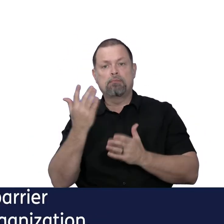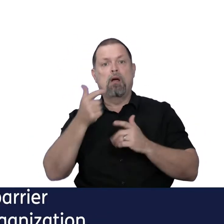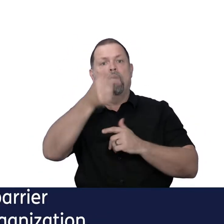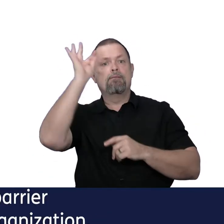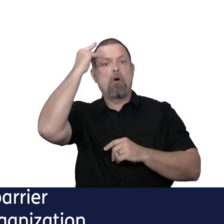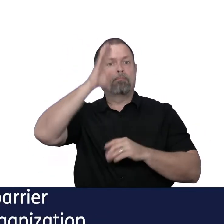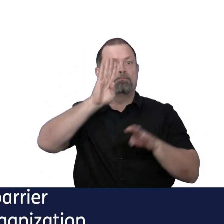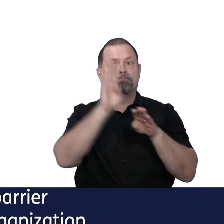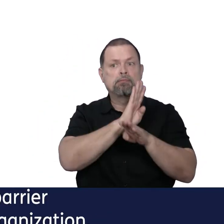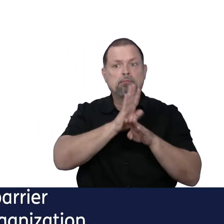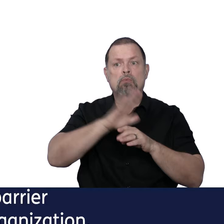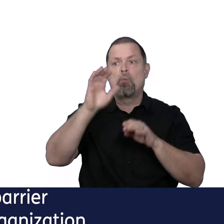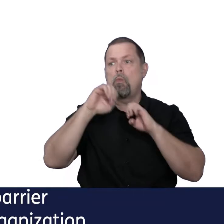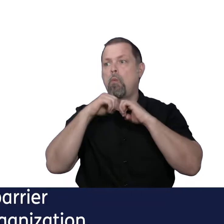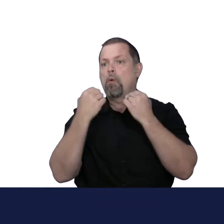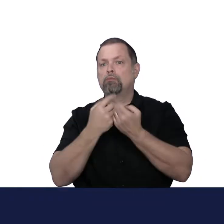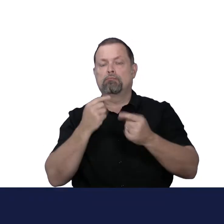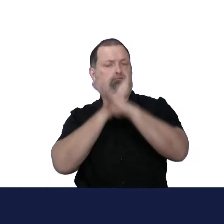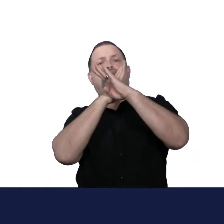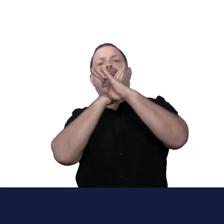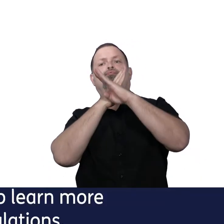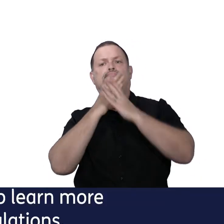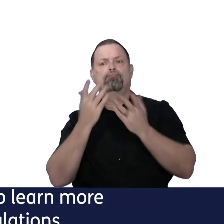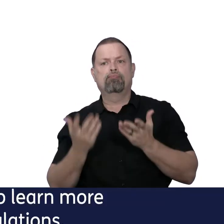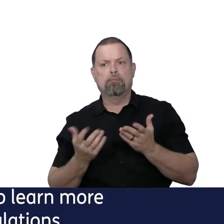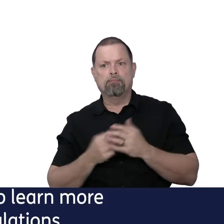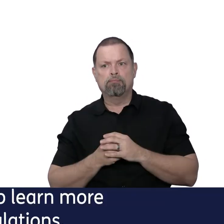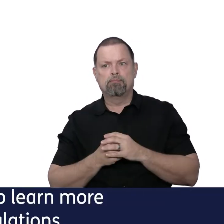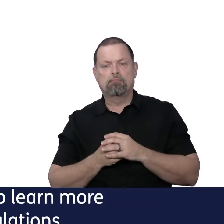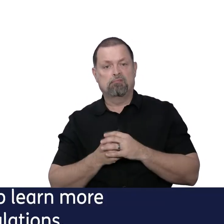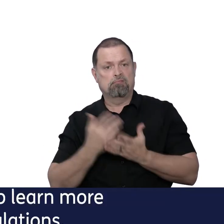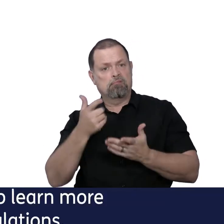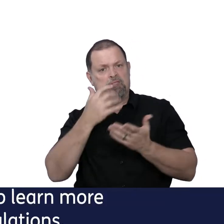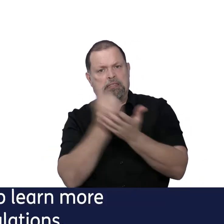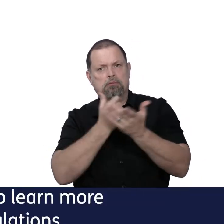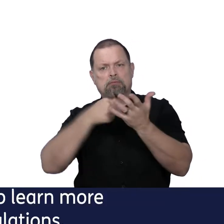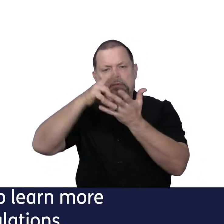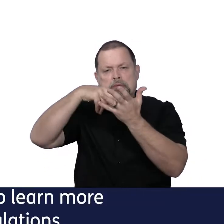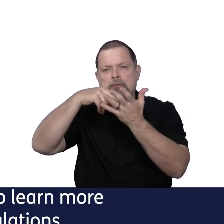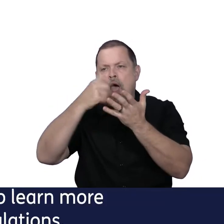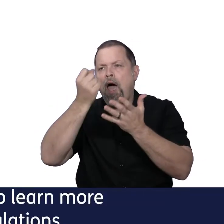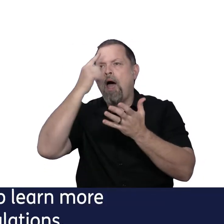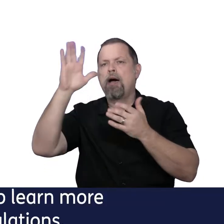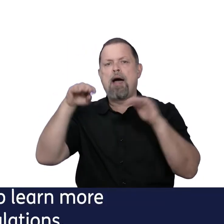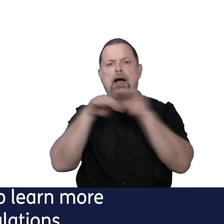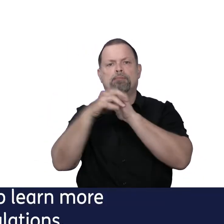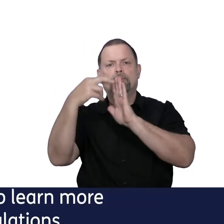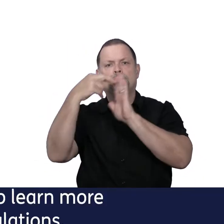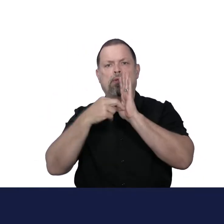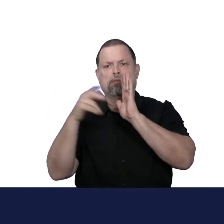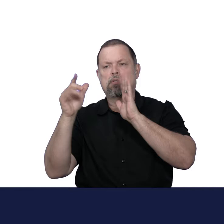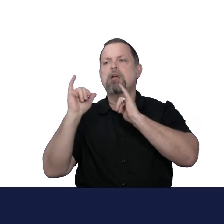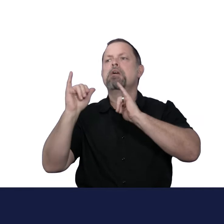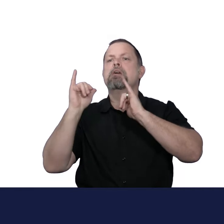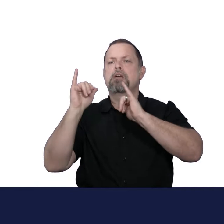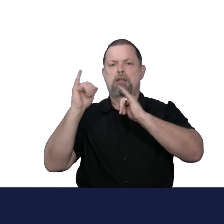at a federal business or organization. This might make you want to learn more about accessibility